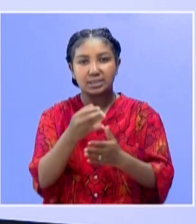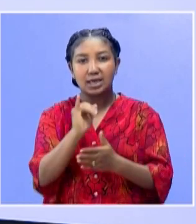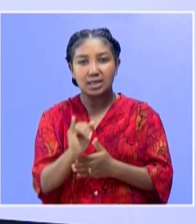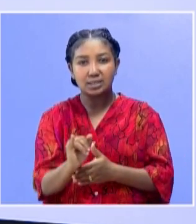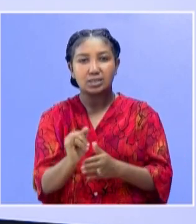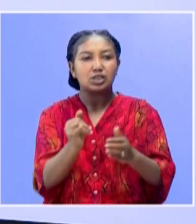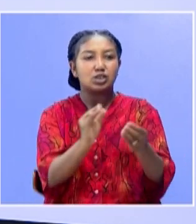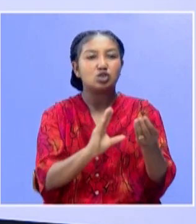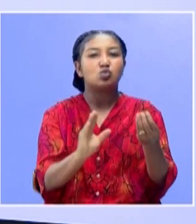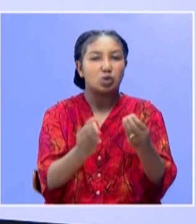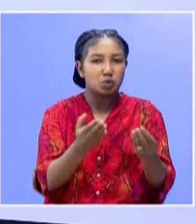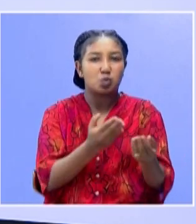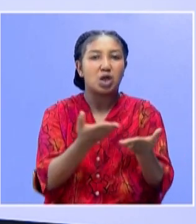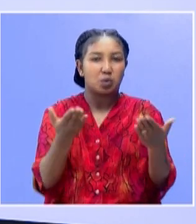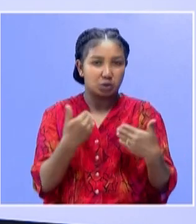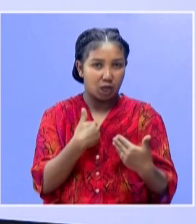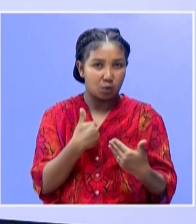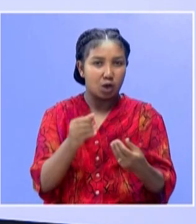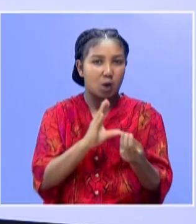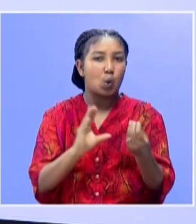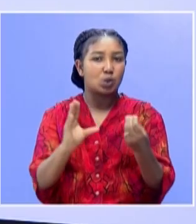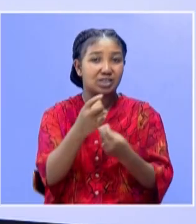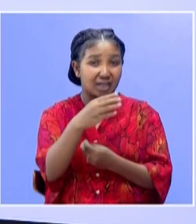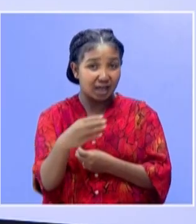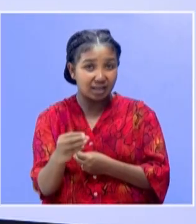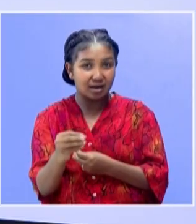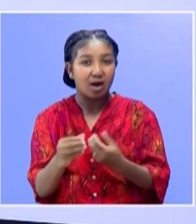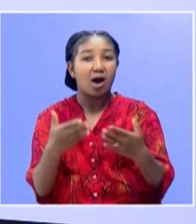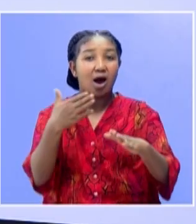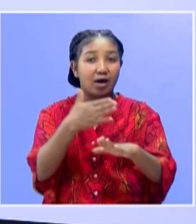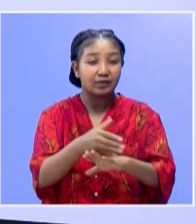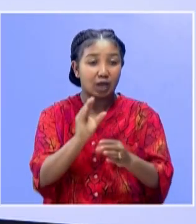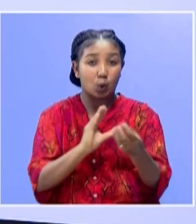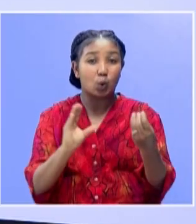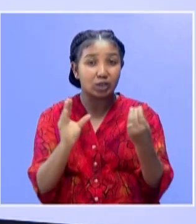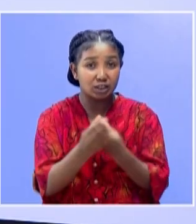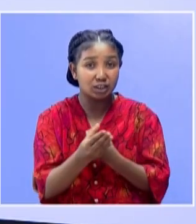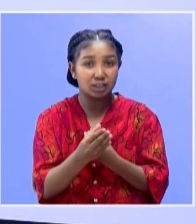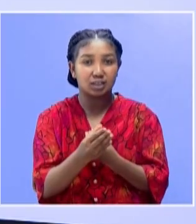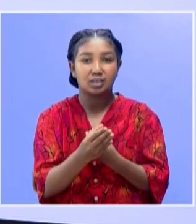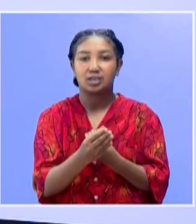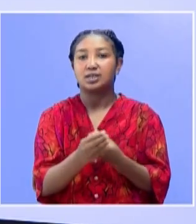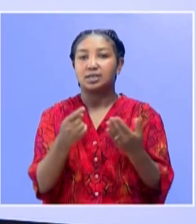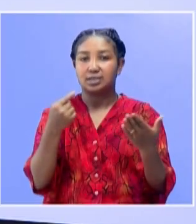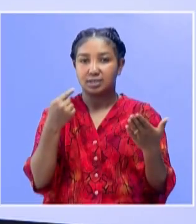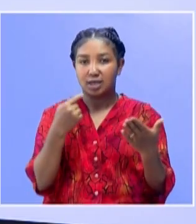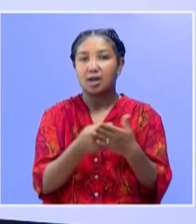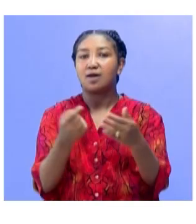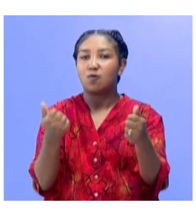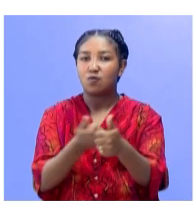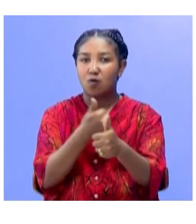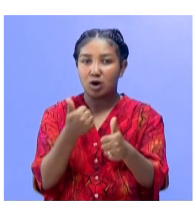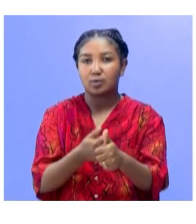a situation or a condition, and after a situation and a condition, there follows